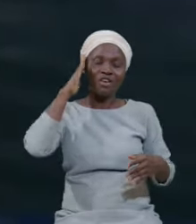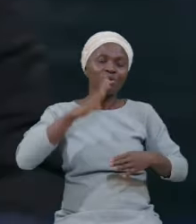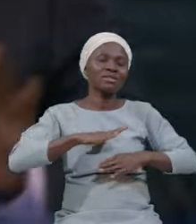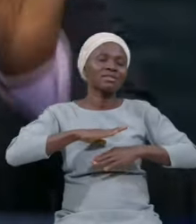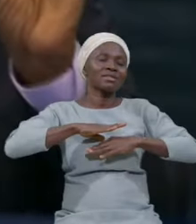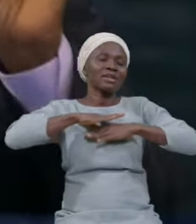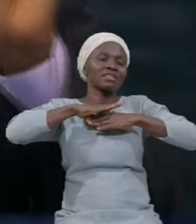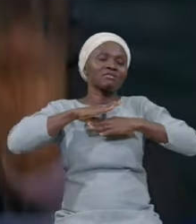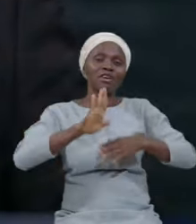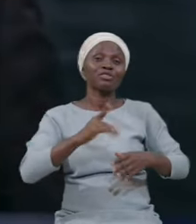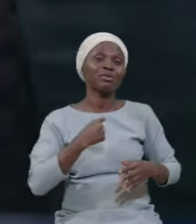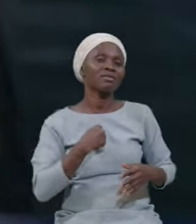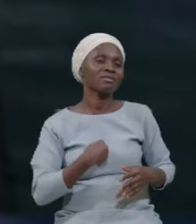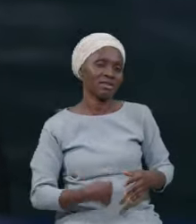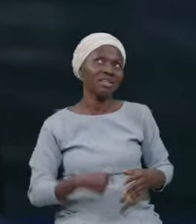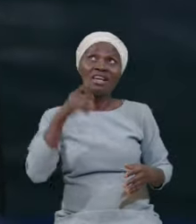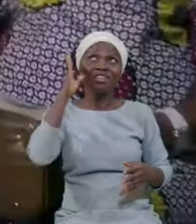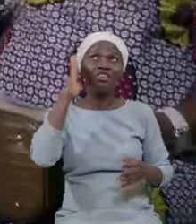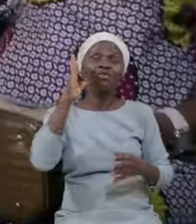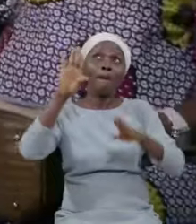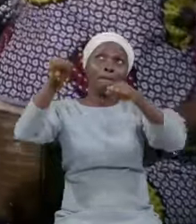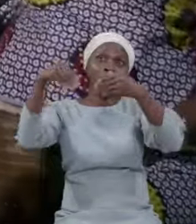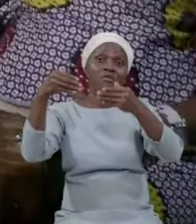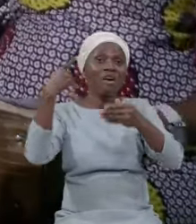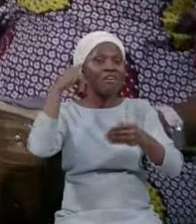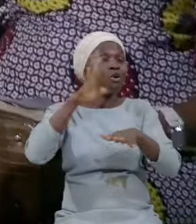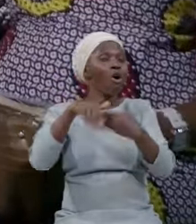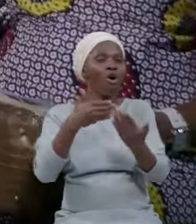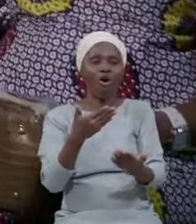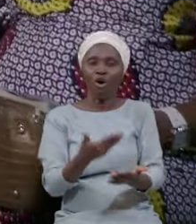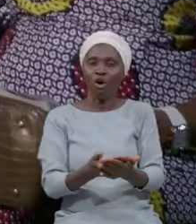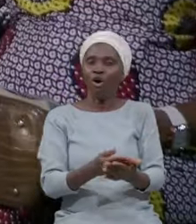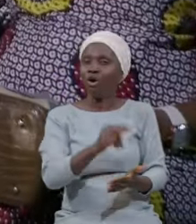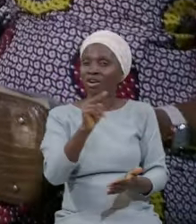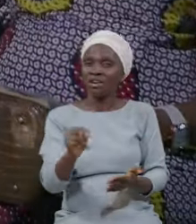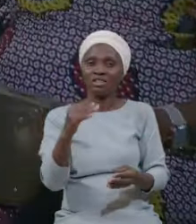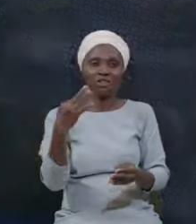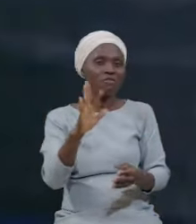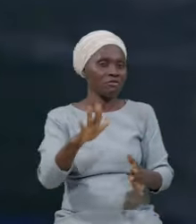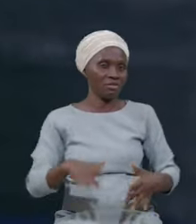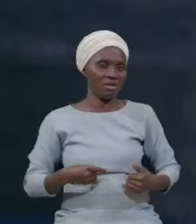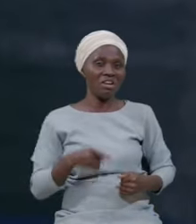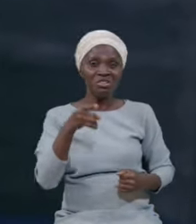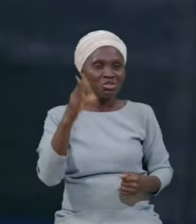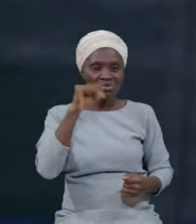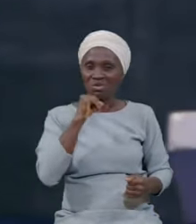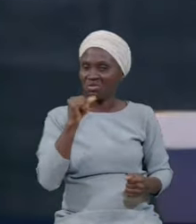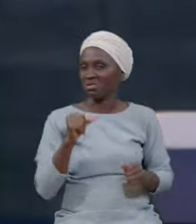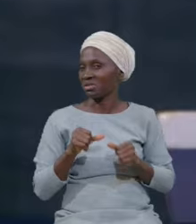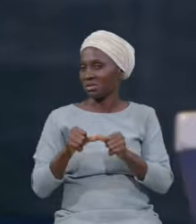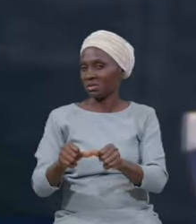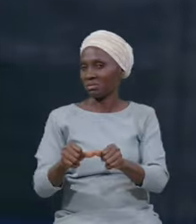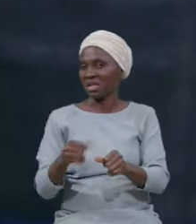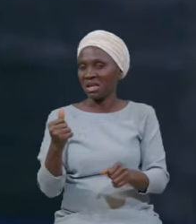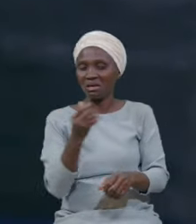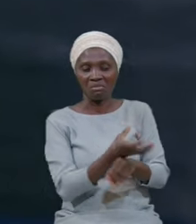supply all the needs of your life. You will not remain a beggar. I will